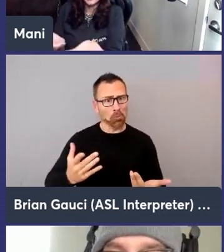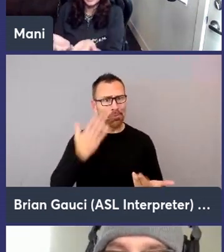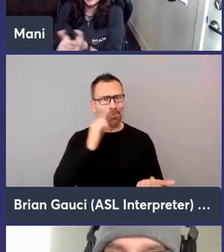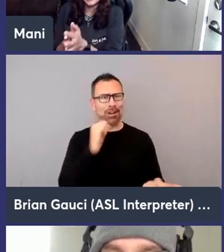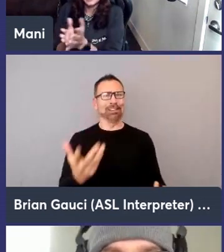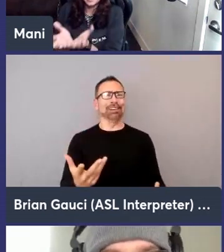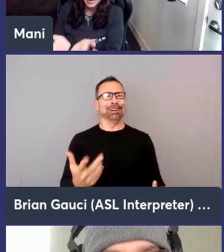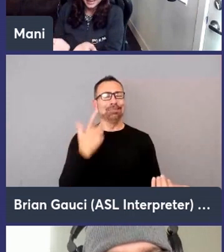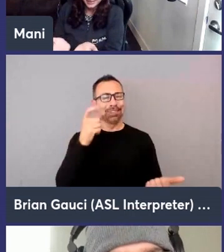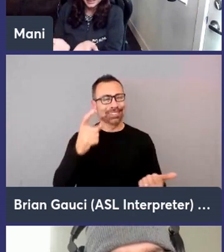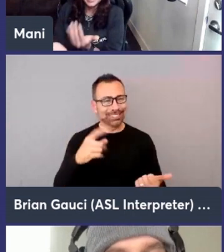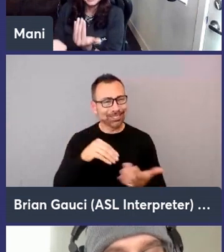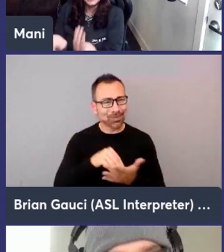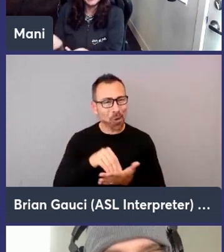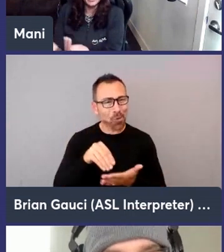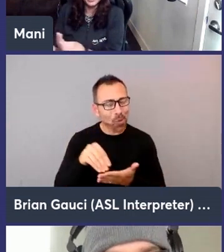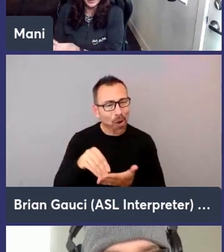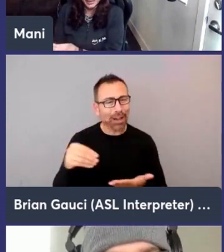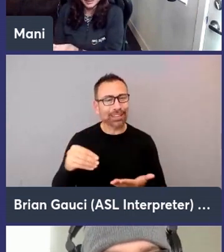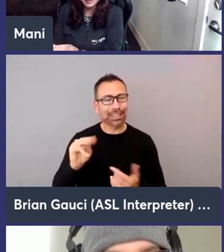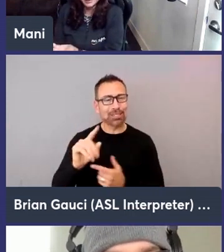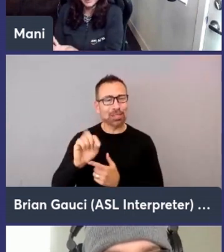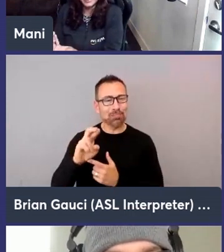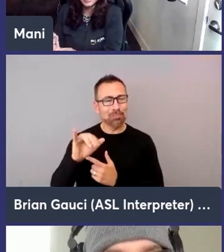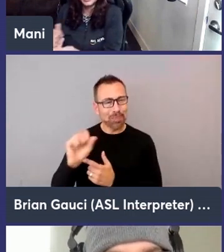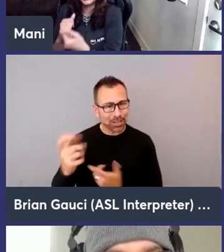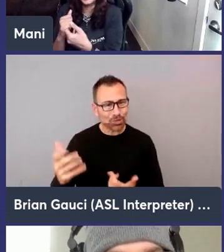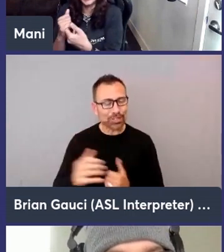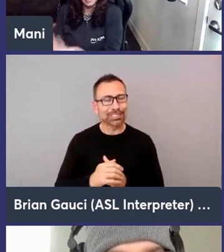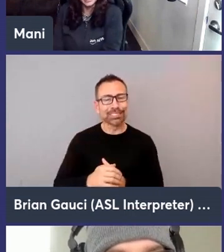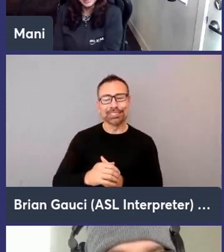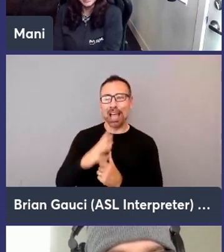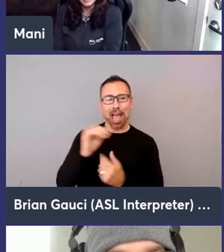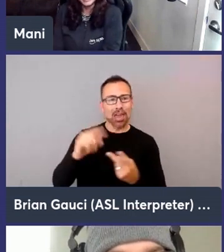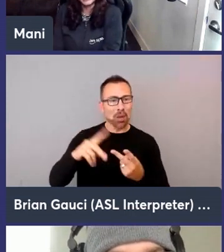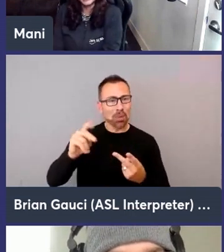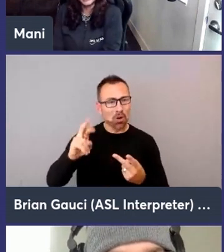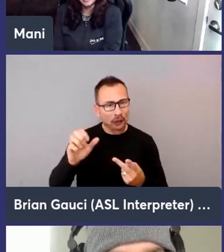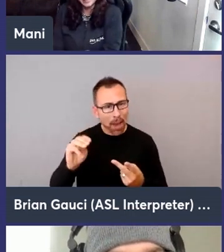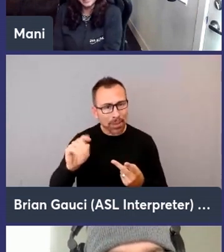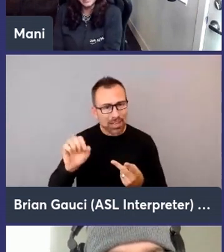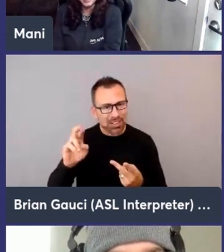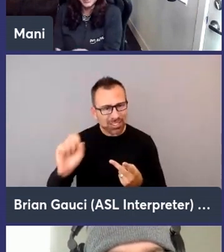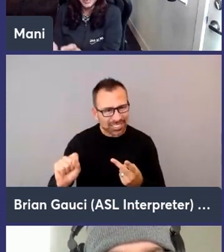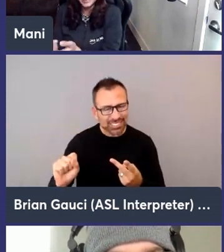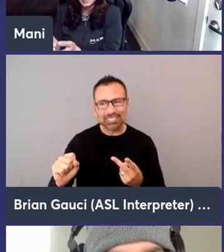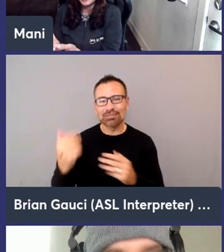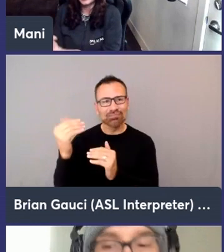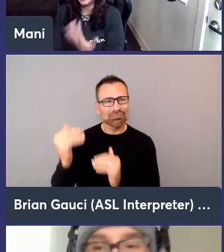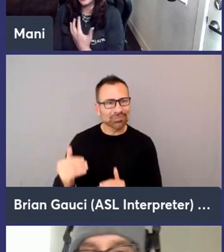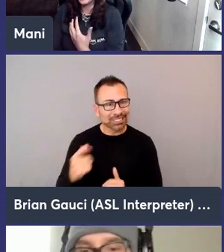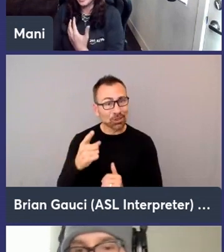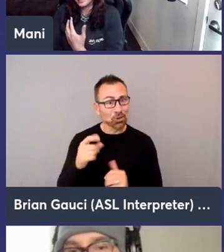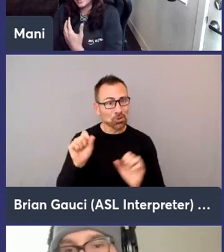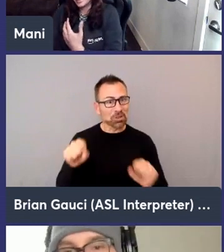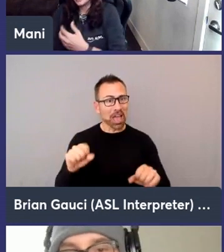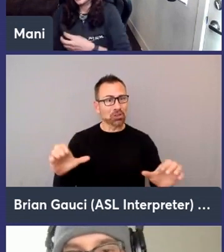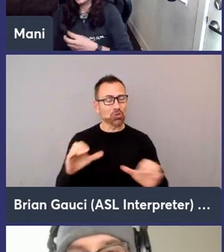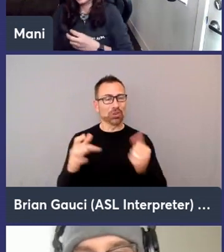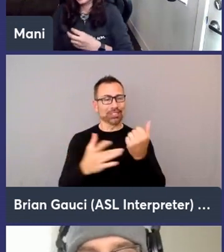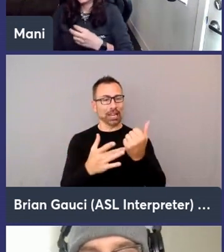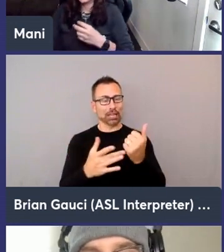logging the metrics and the parameters as key value pairs, right? So you can technically do that, but I haven't done